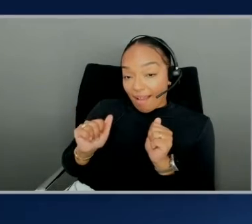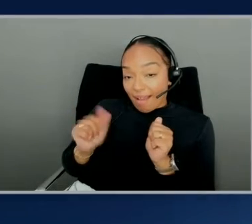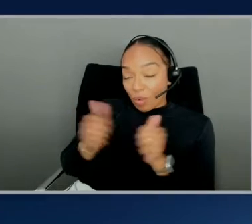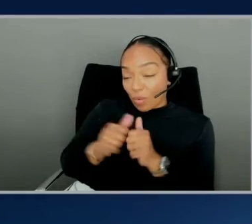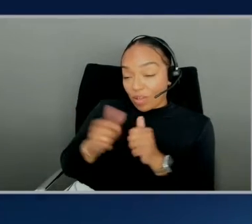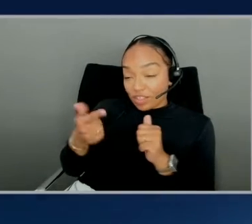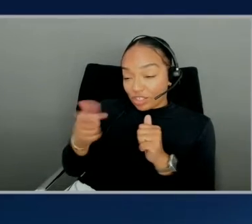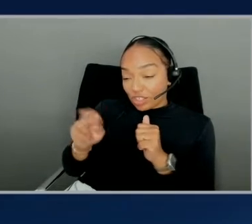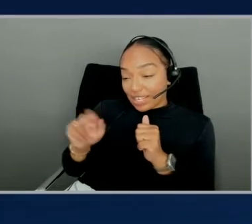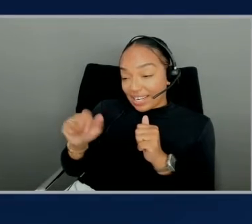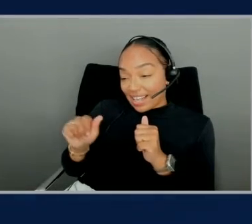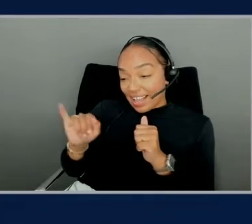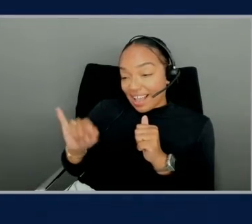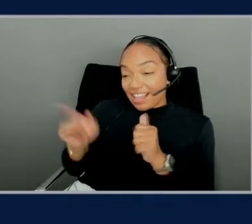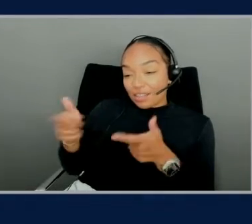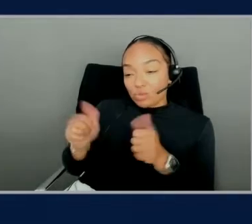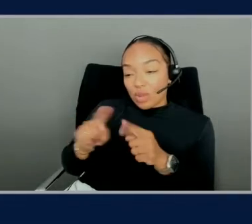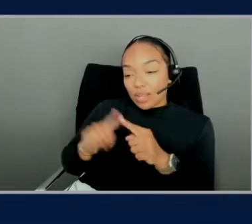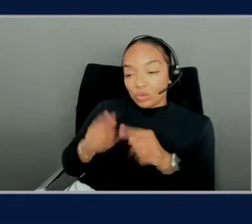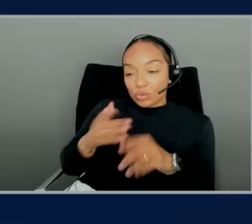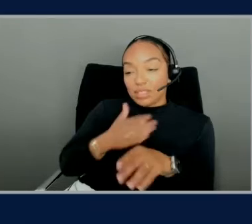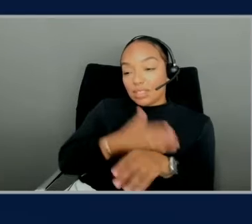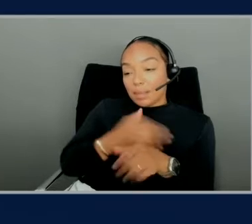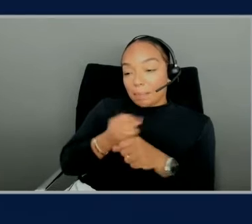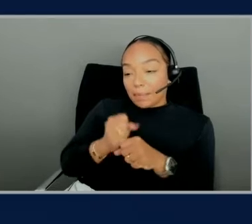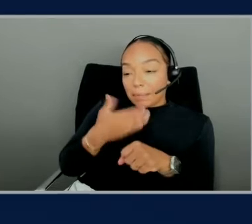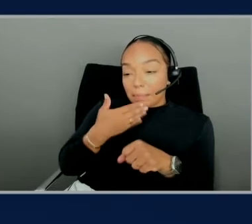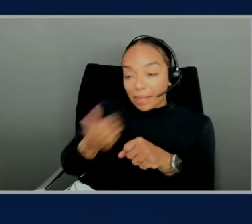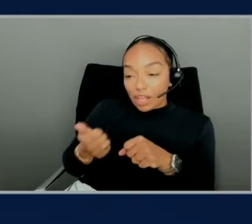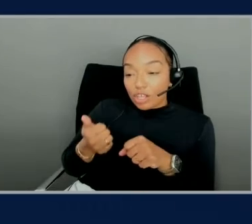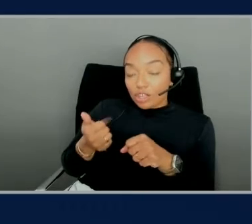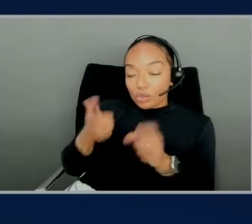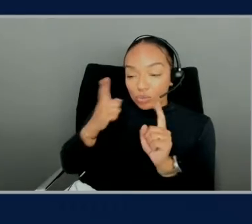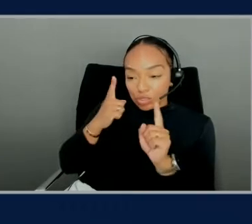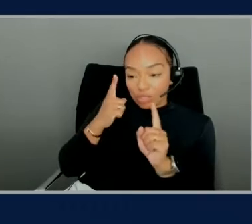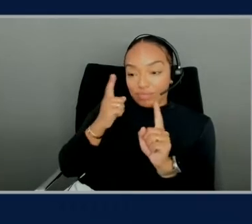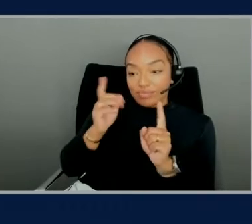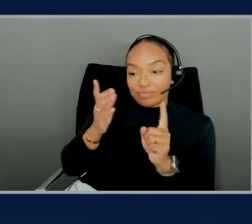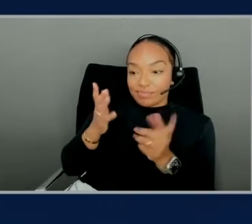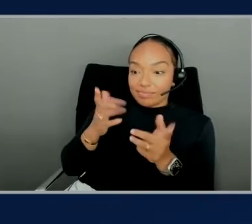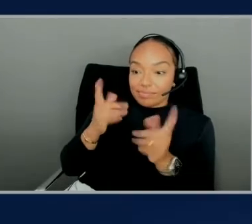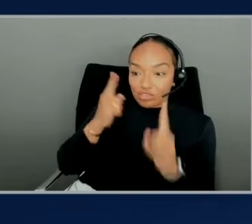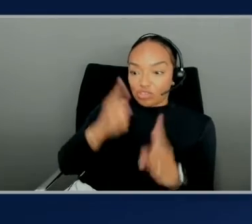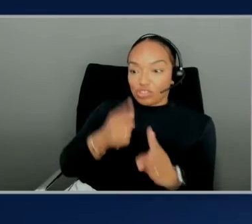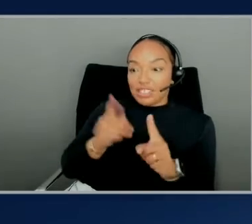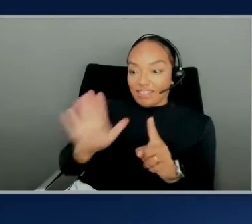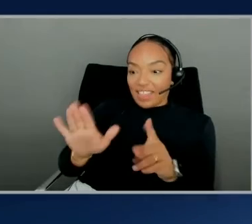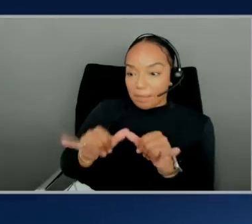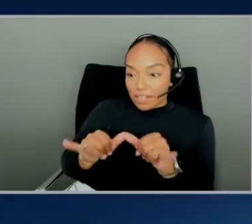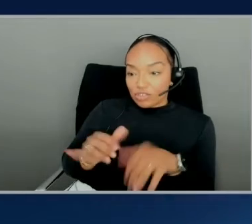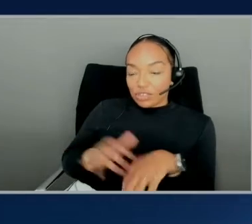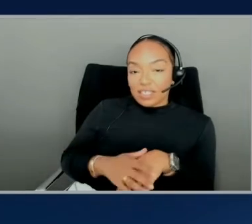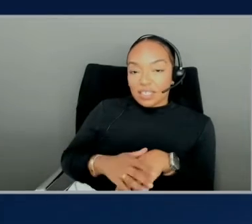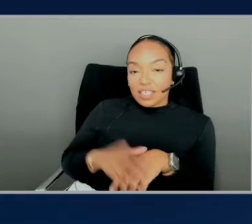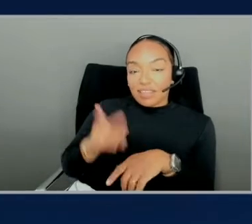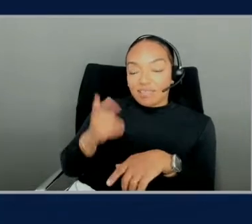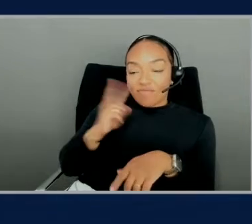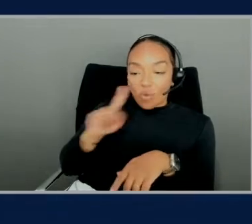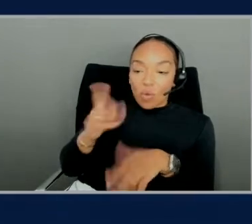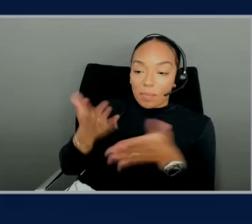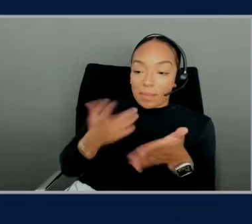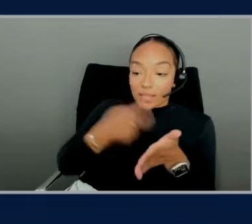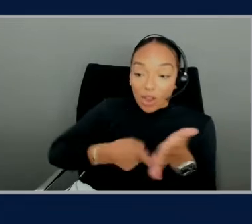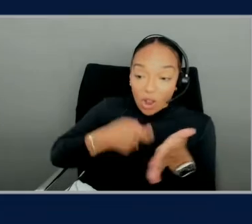is to optimize them in order to achieve those particular metric, right? And they want to optimize for either cost or optimize